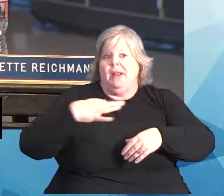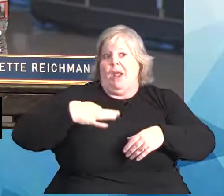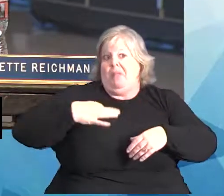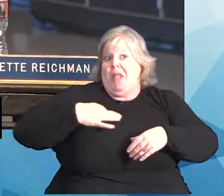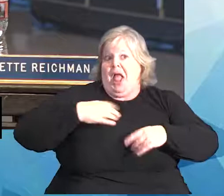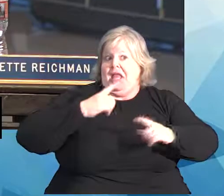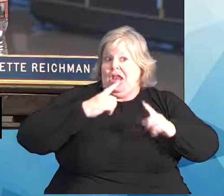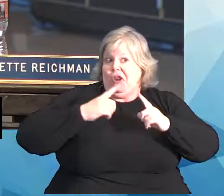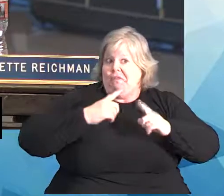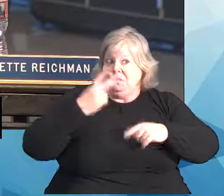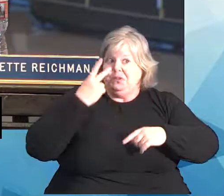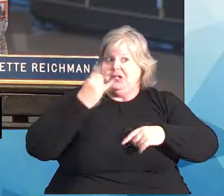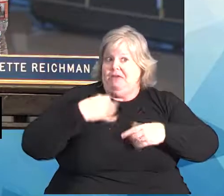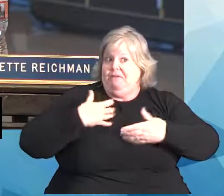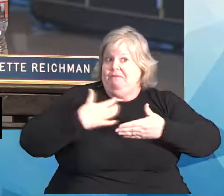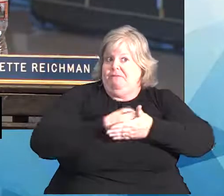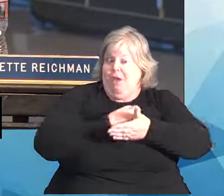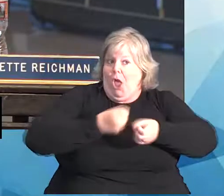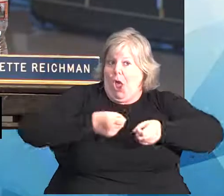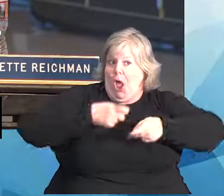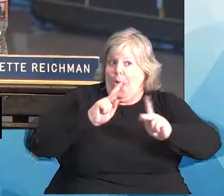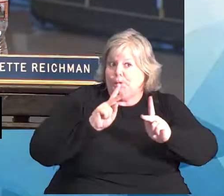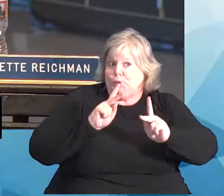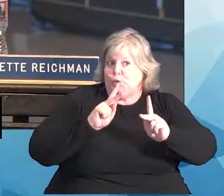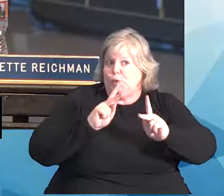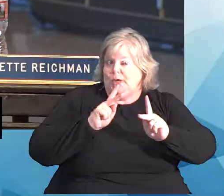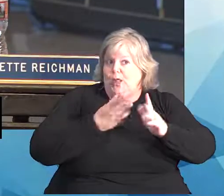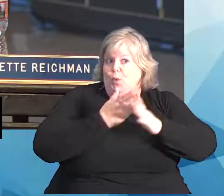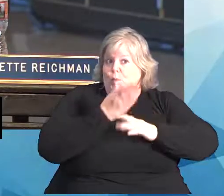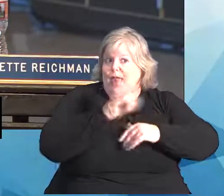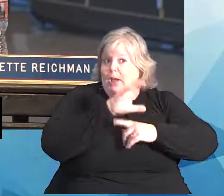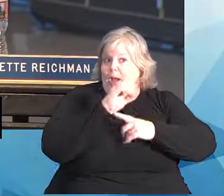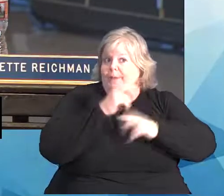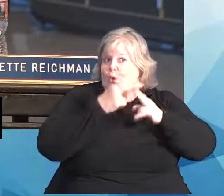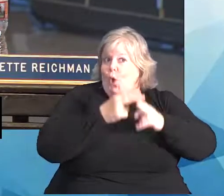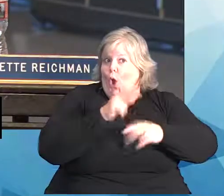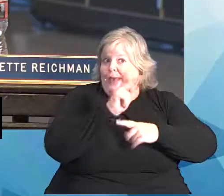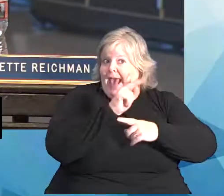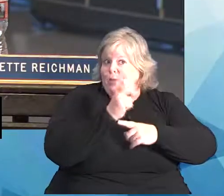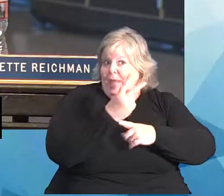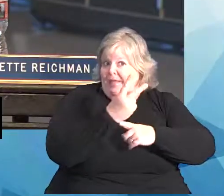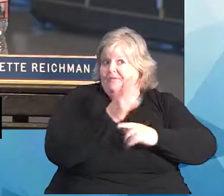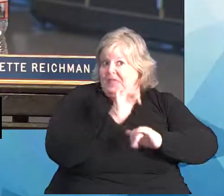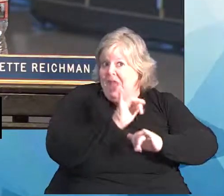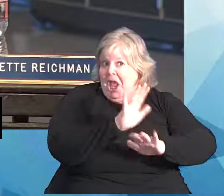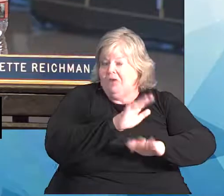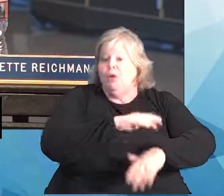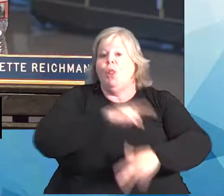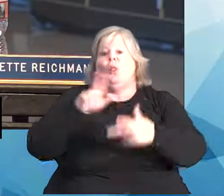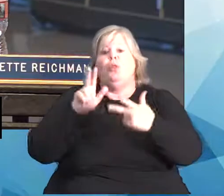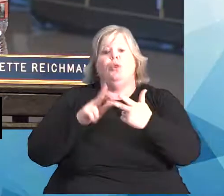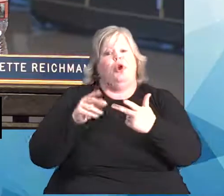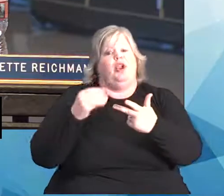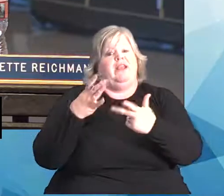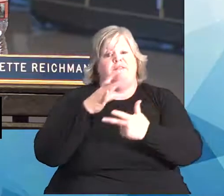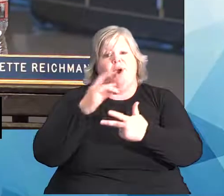there are opportunities there with K-12. And the third option is to